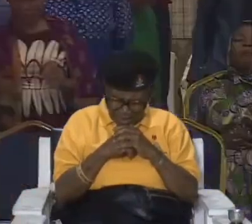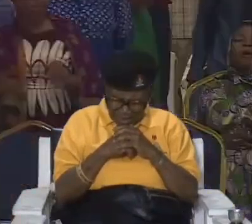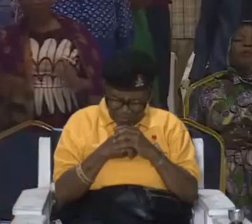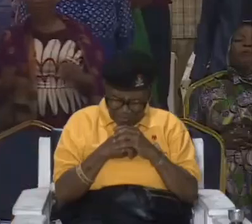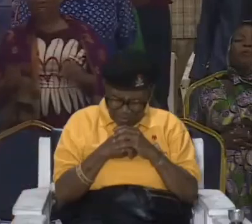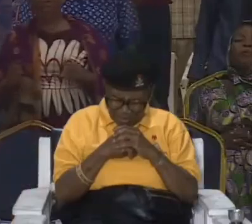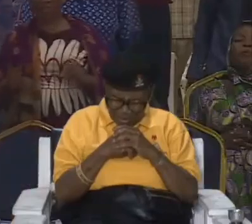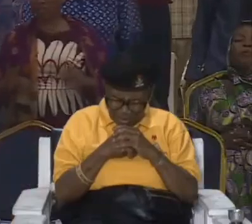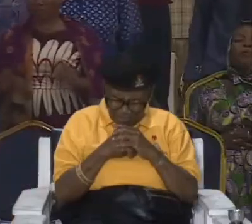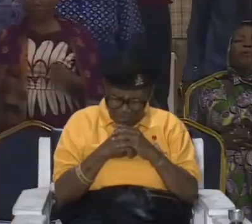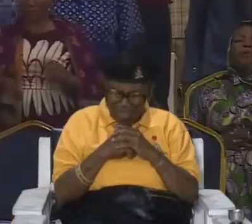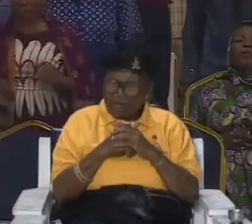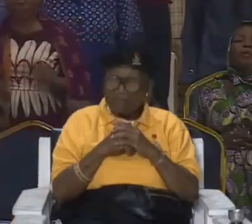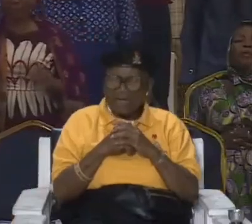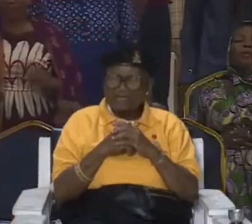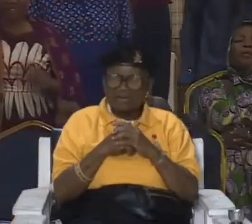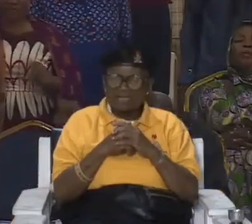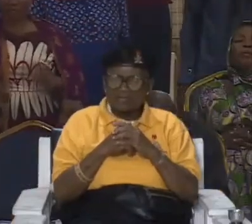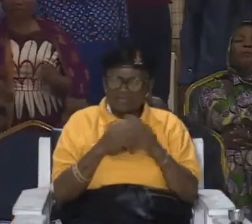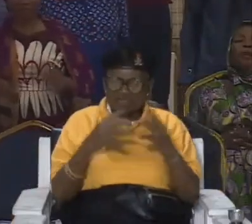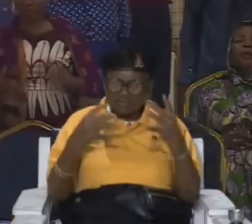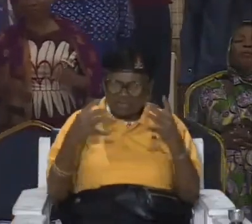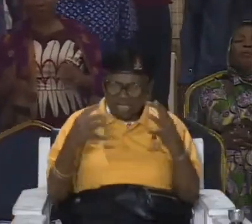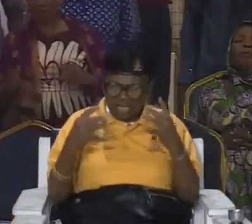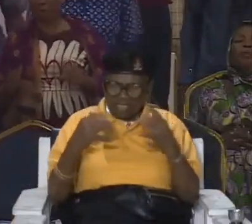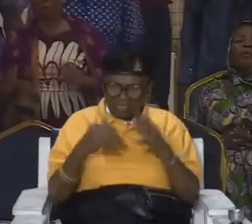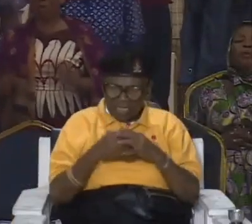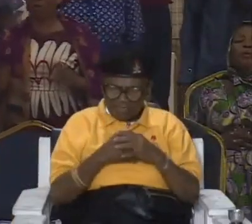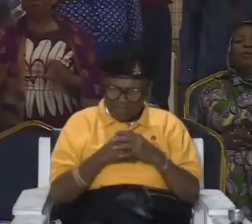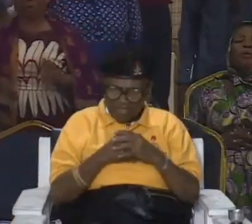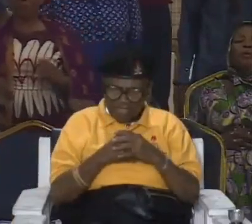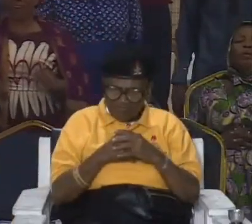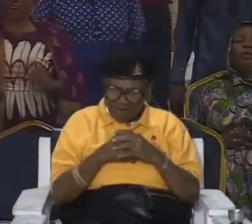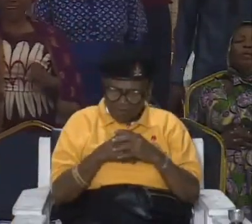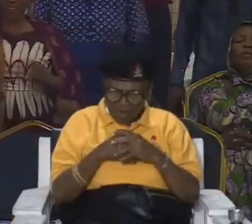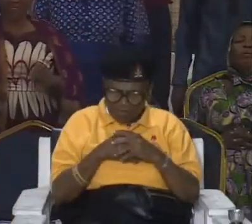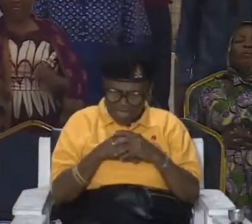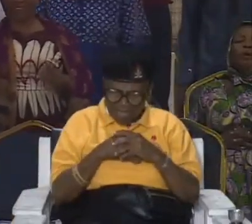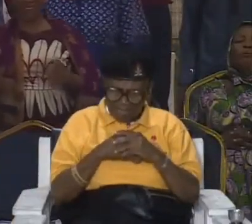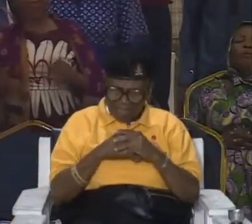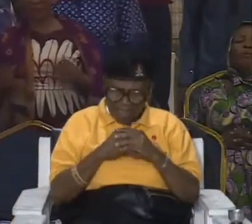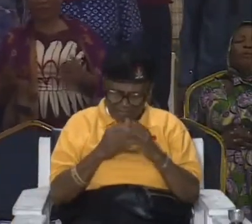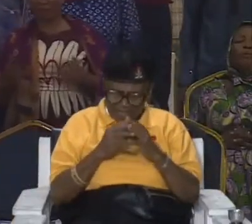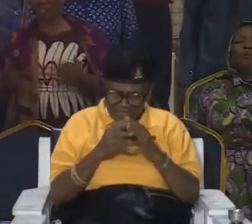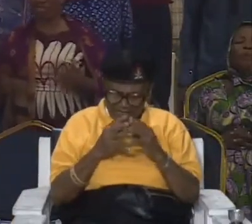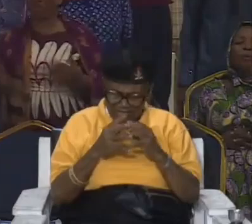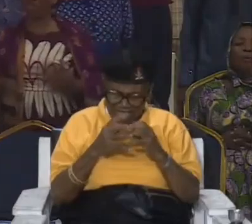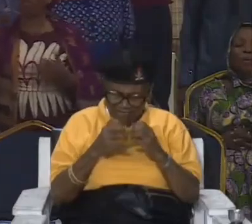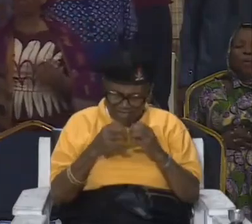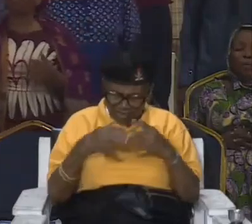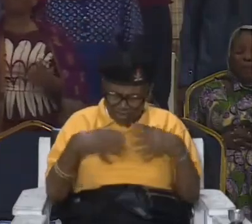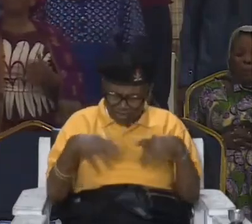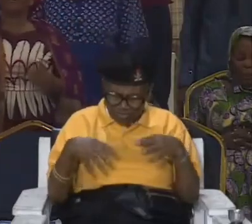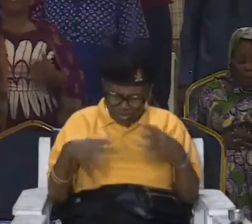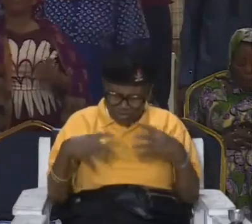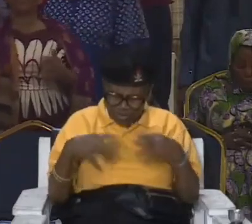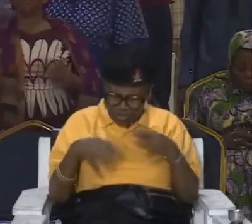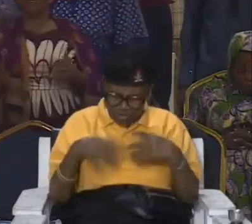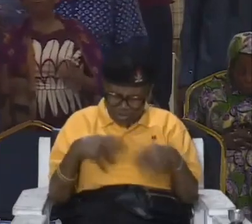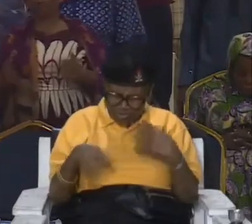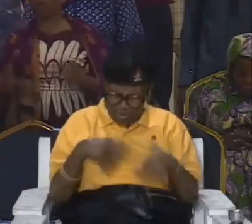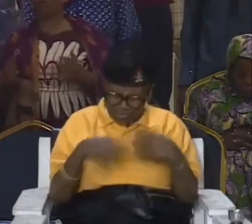Ramahikikire mokotondere makakotorondere makakare mokoshata. Let the fire fall on